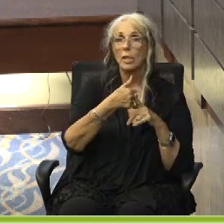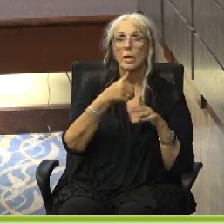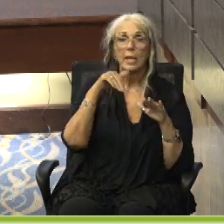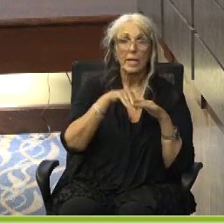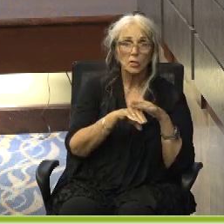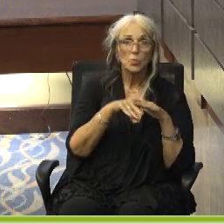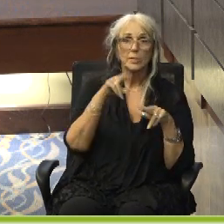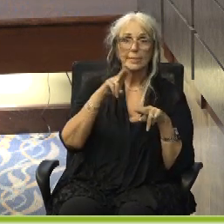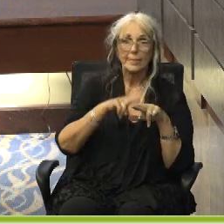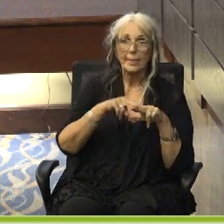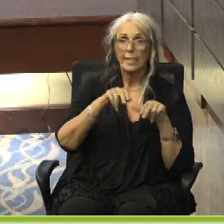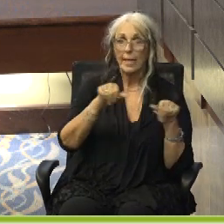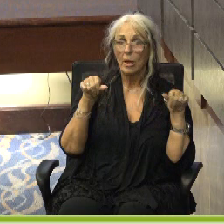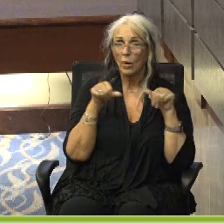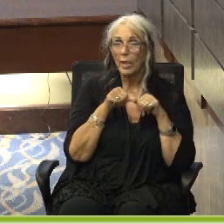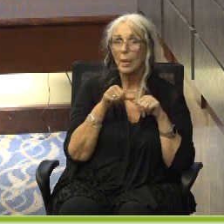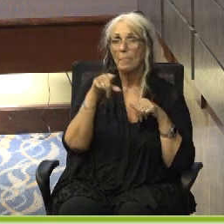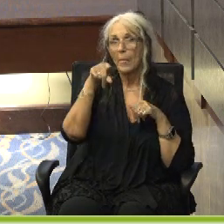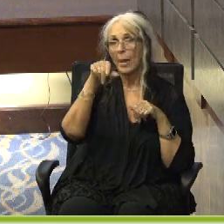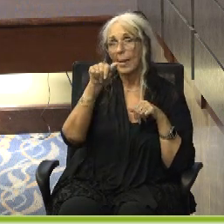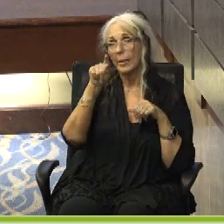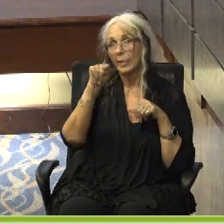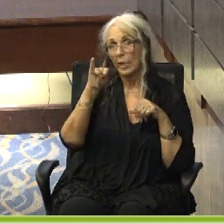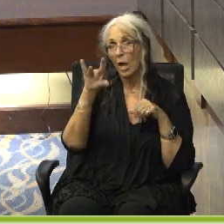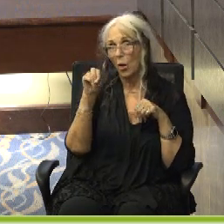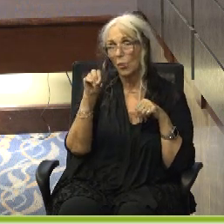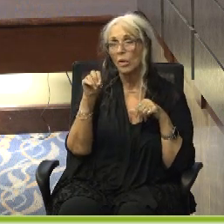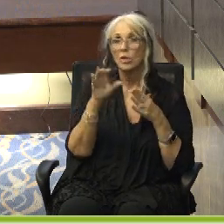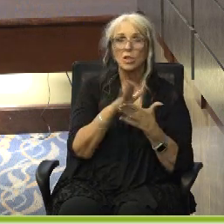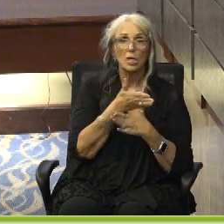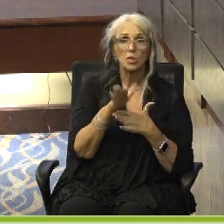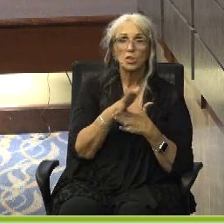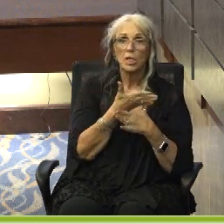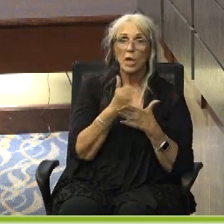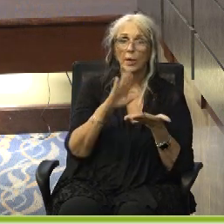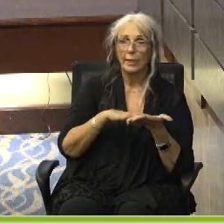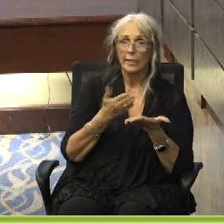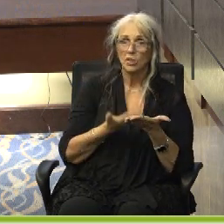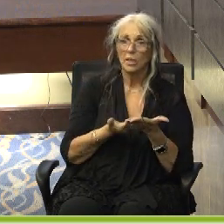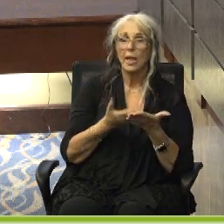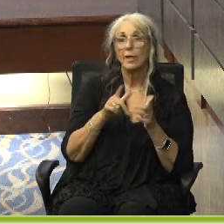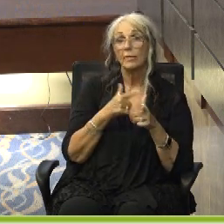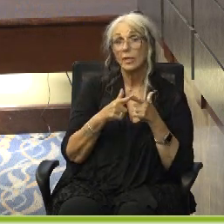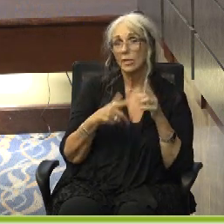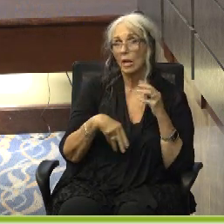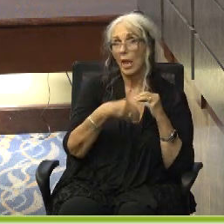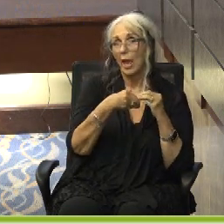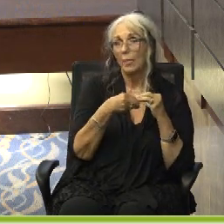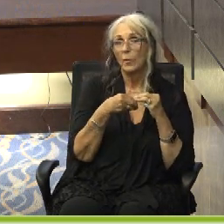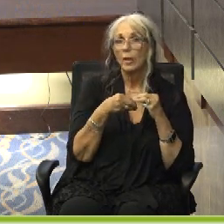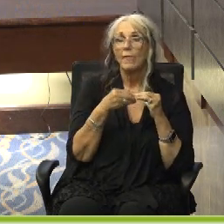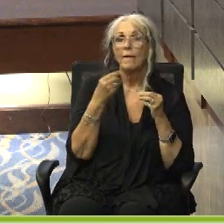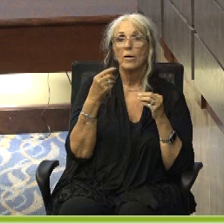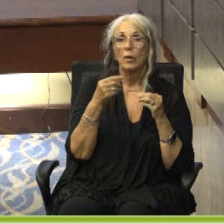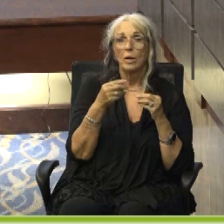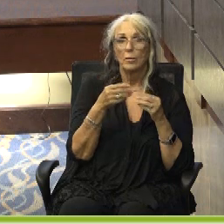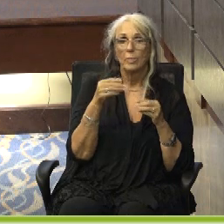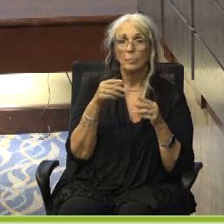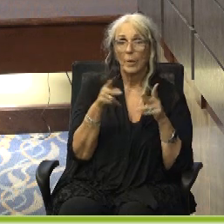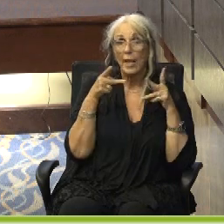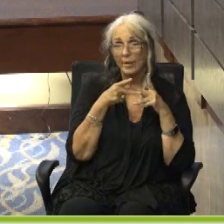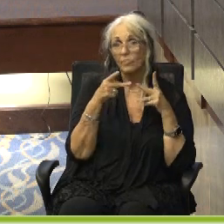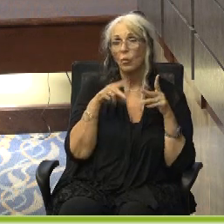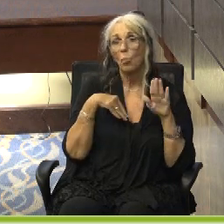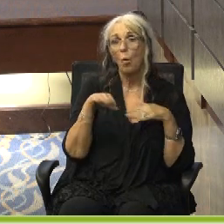own patio area, but they'll share a kitchen, and then there will be a space added to the building to put in a walk-in cooler and make sure the kitchen has